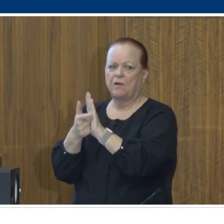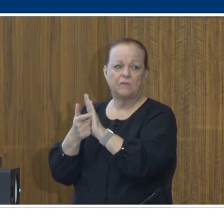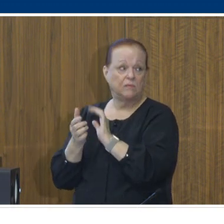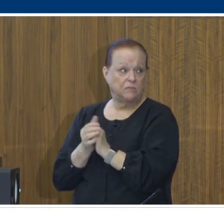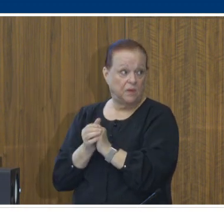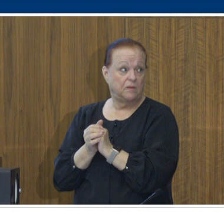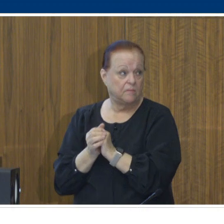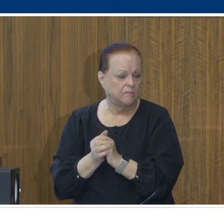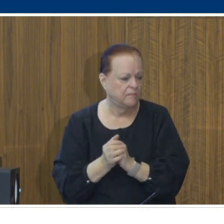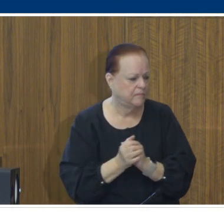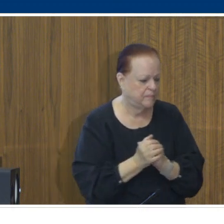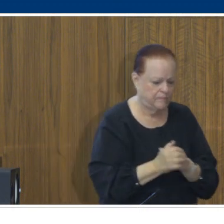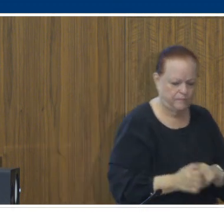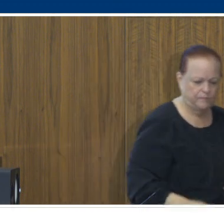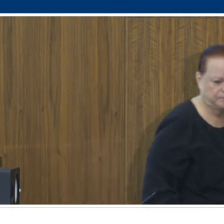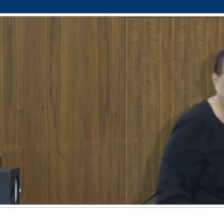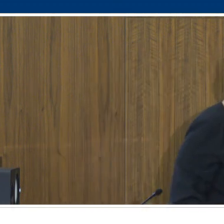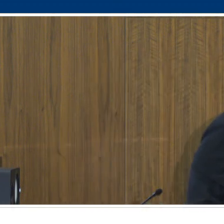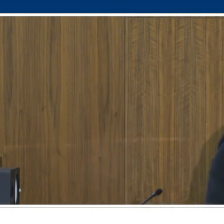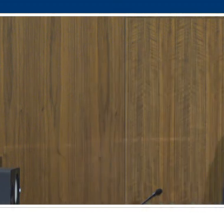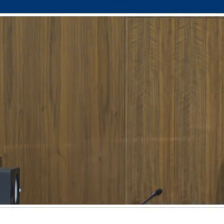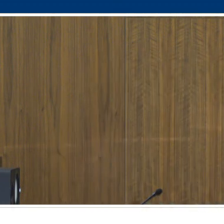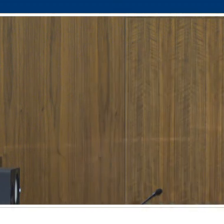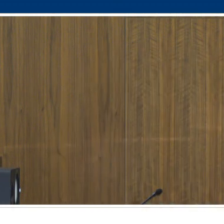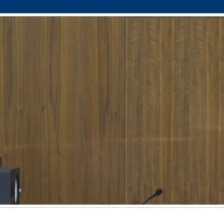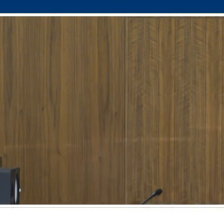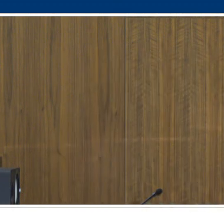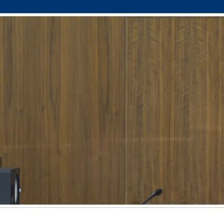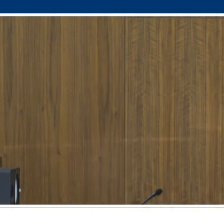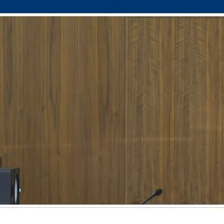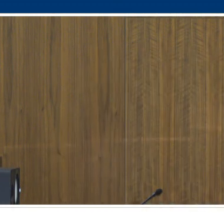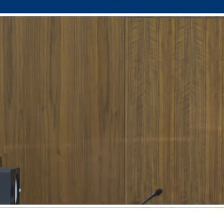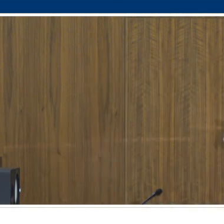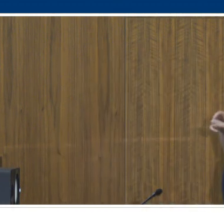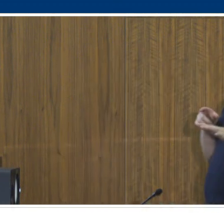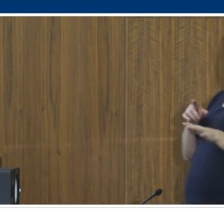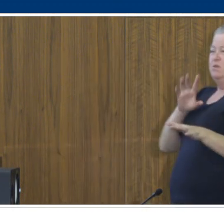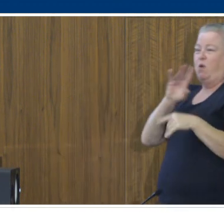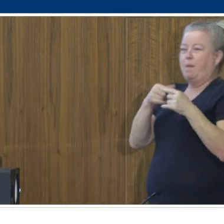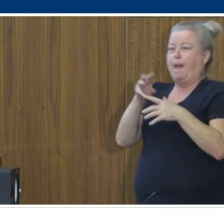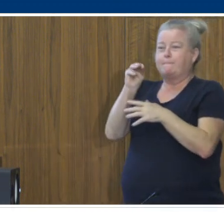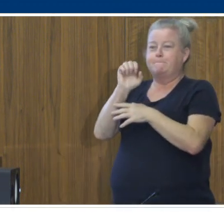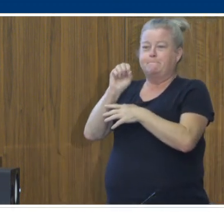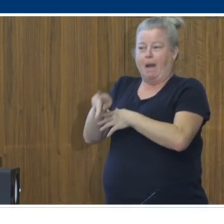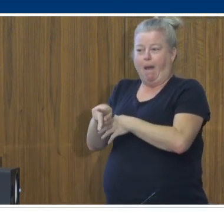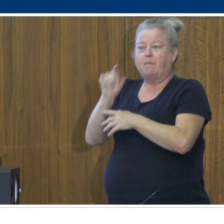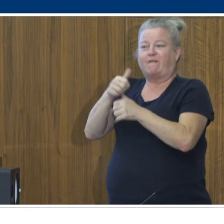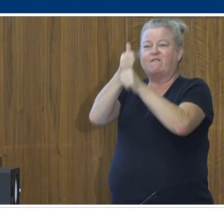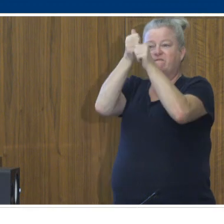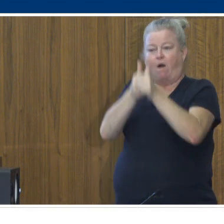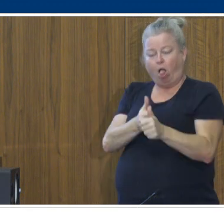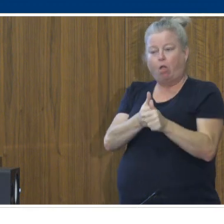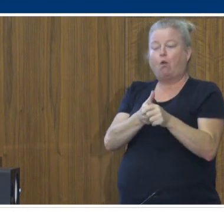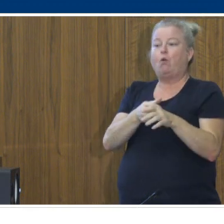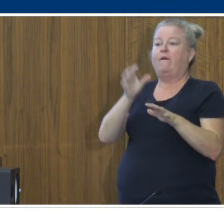Jessica. So adopting maps requires a careful consideration of the requirements of federal and state law. With federal law, you have the requirement